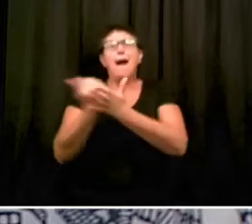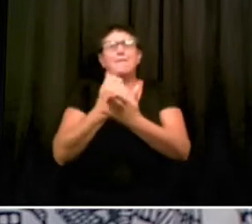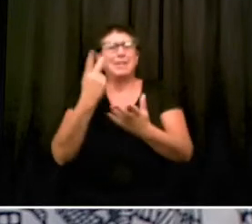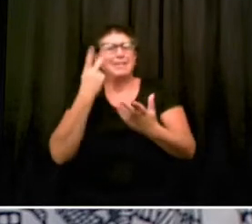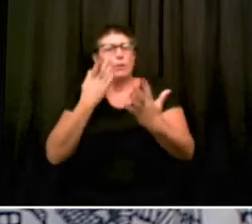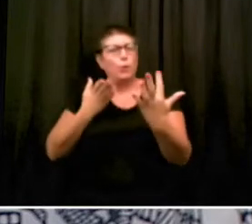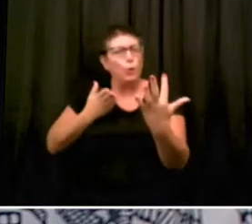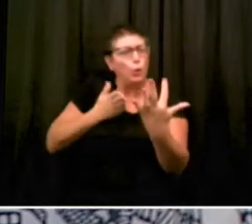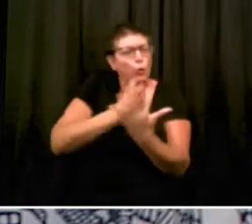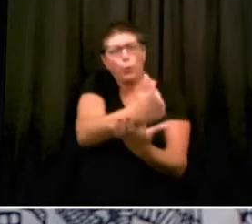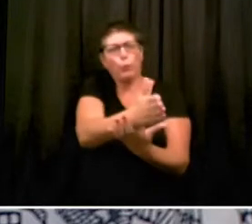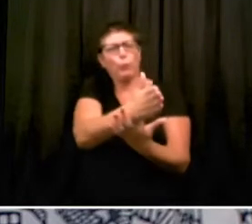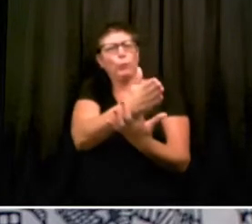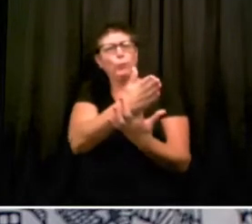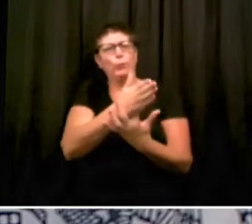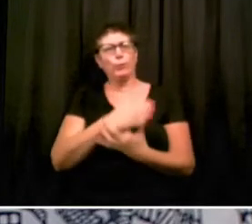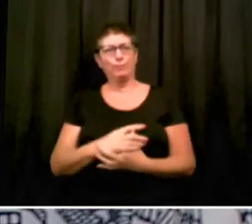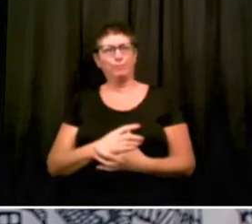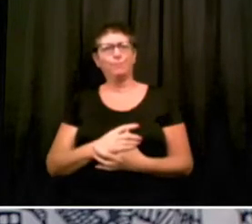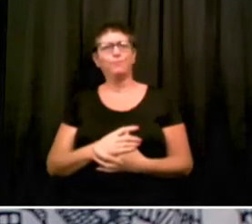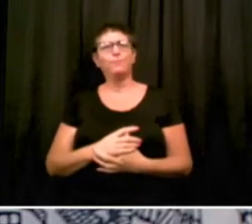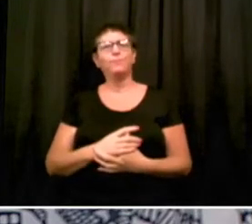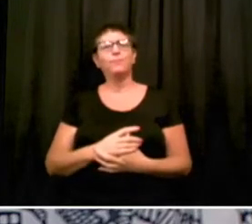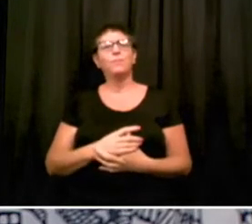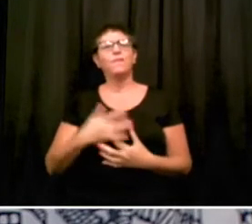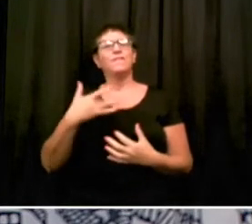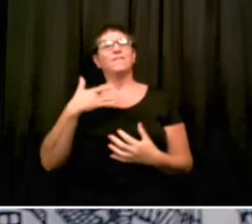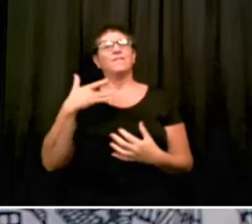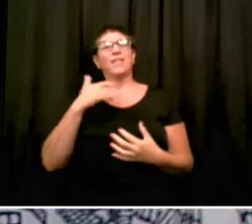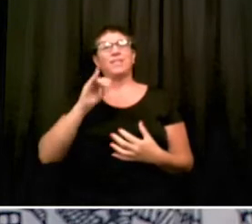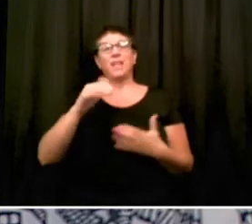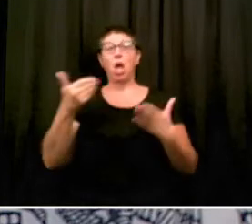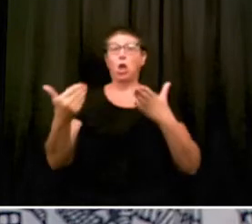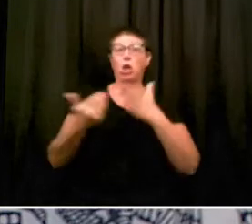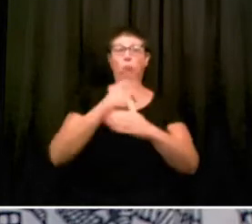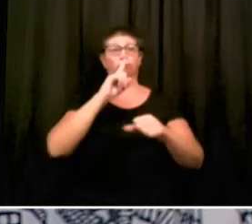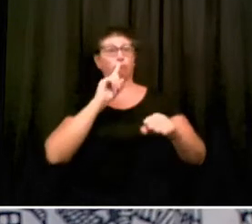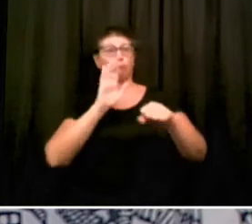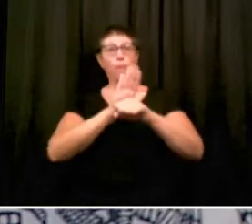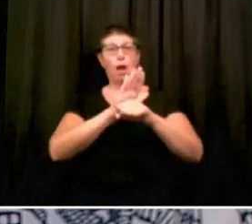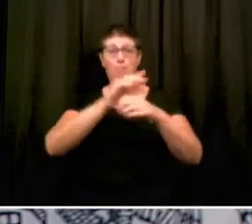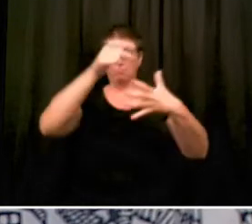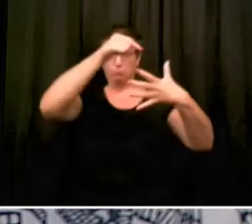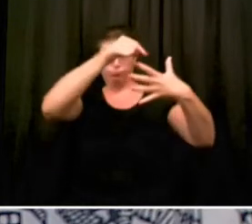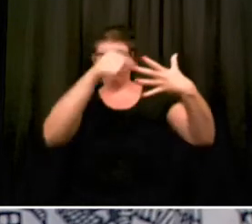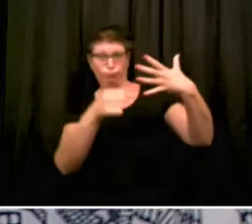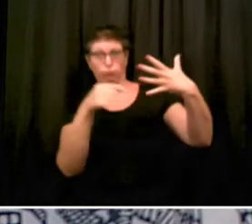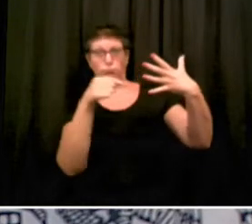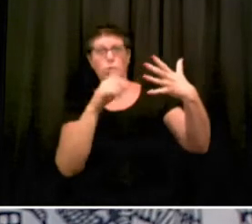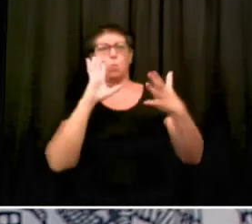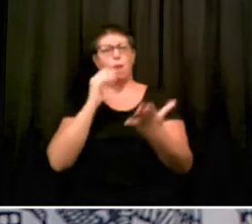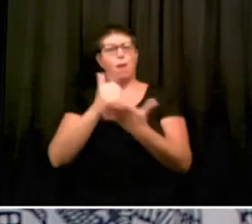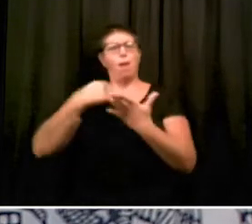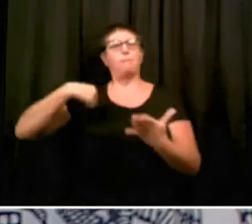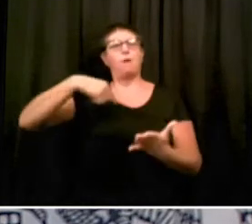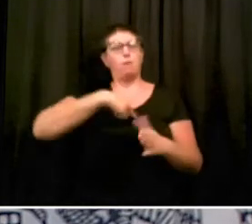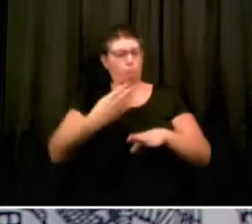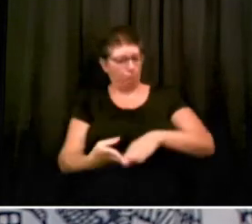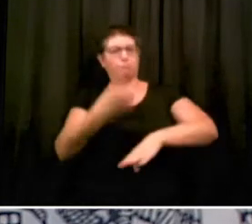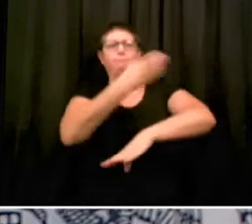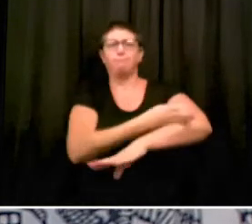think the items in the Obama pledge will help us to take that big step forward for this city.